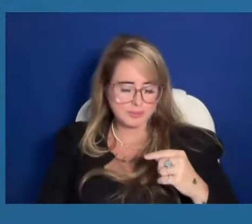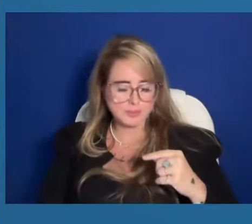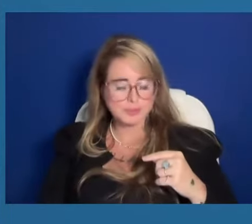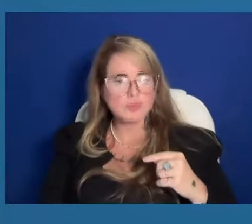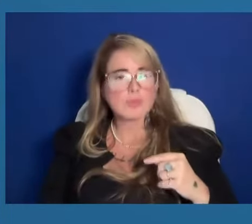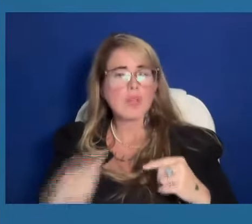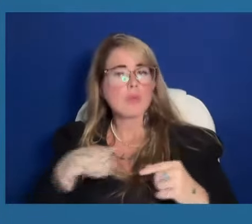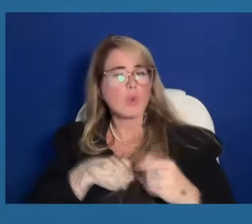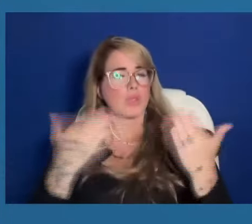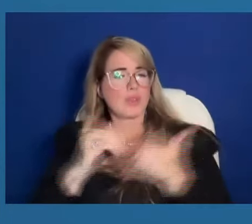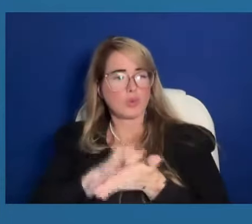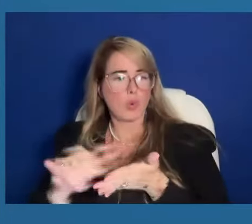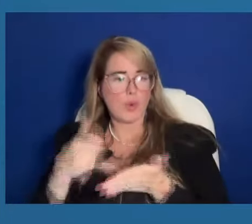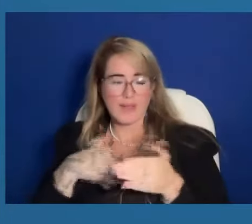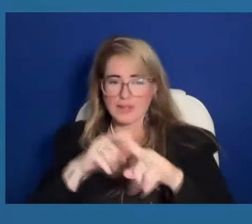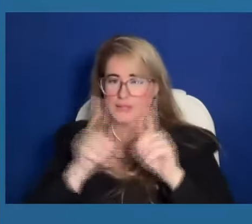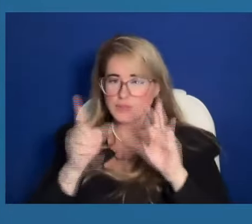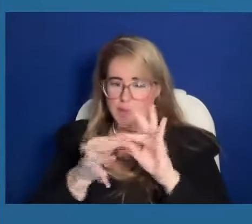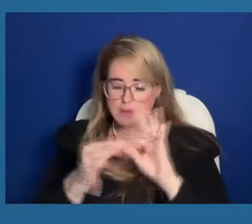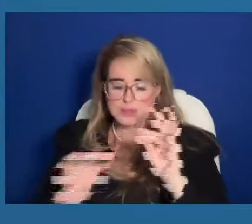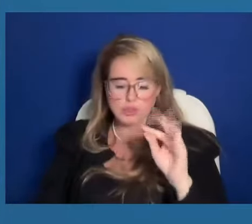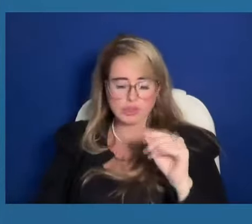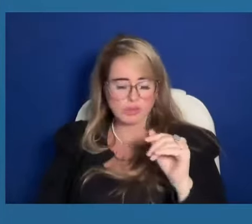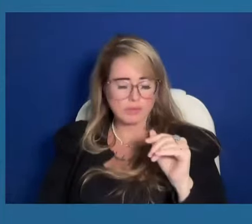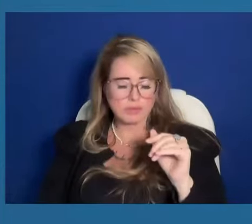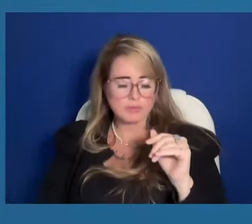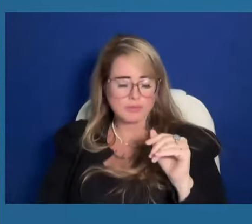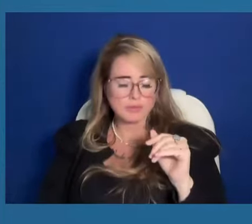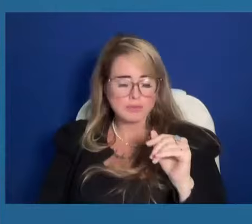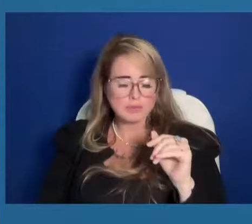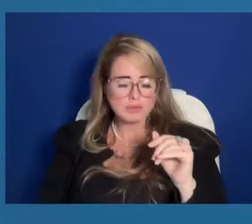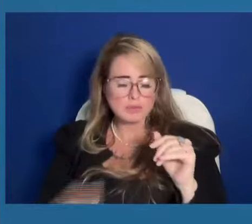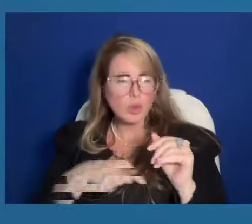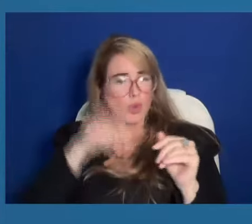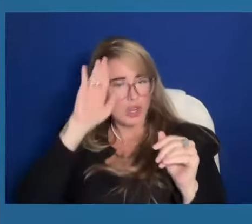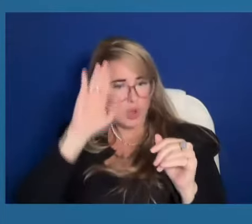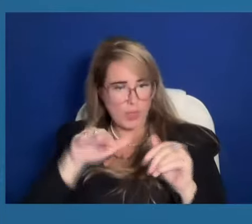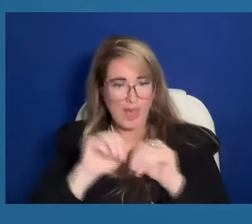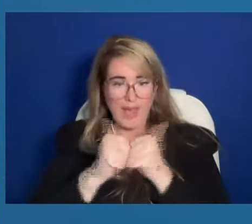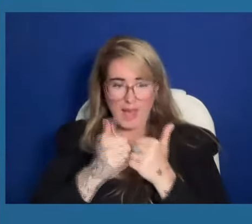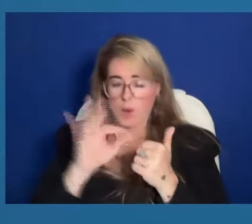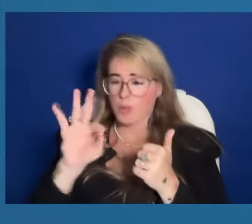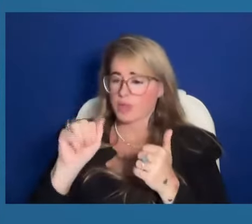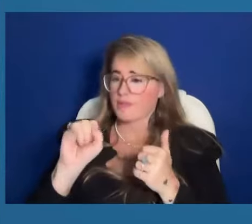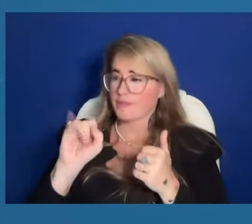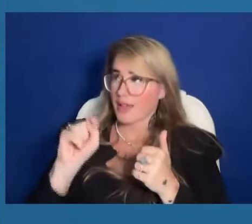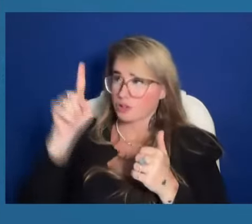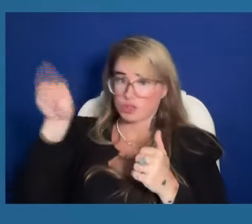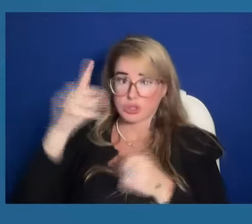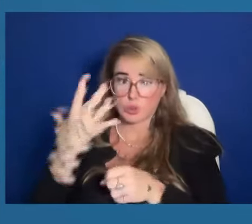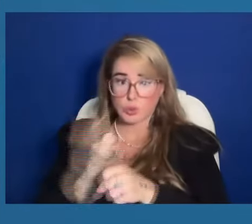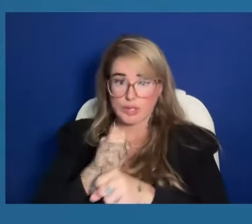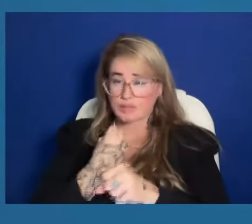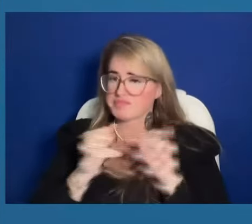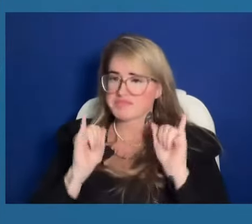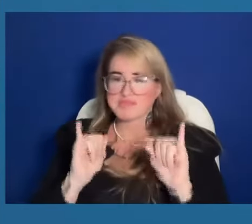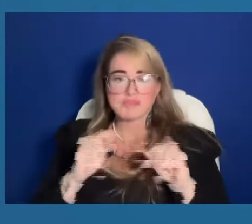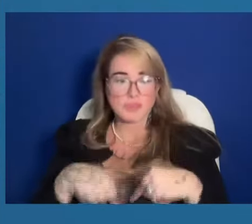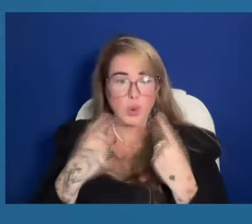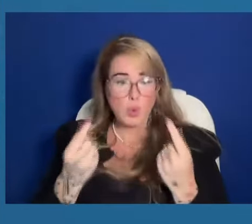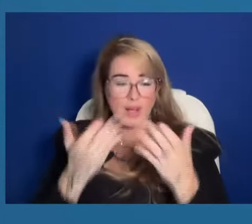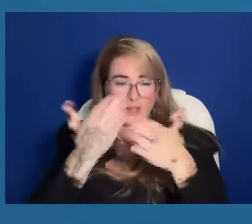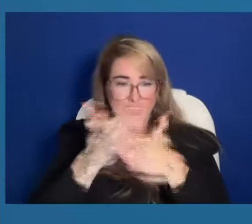here in New York, we have a different message, because we know that the way the fascists win has always been to